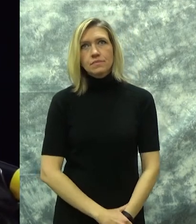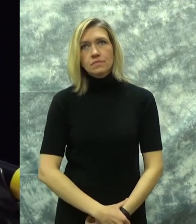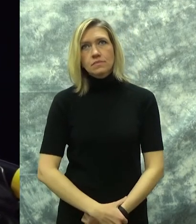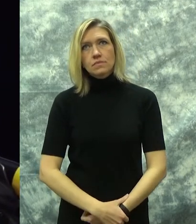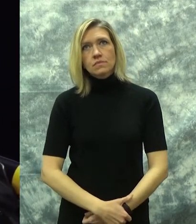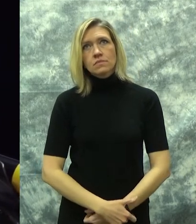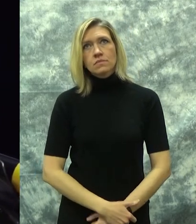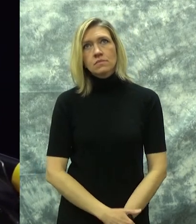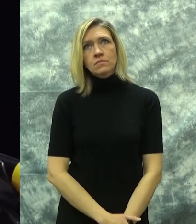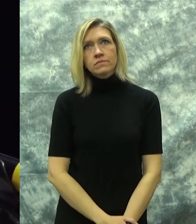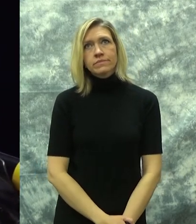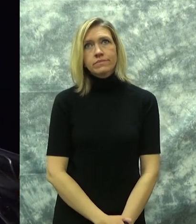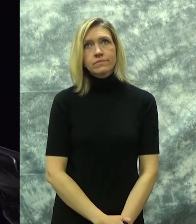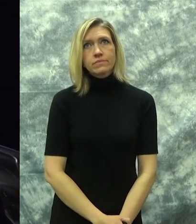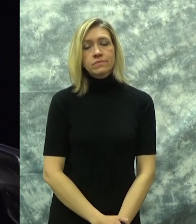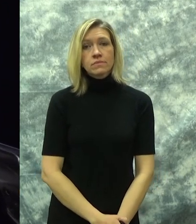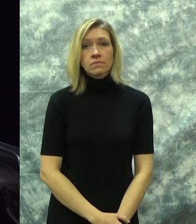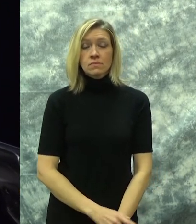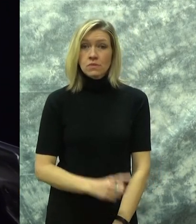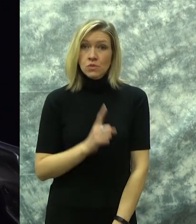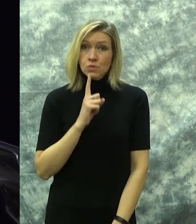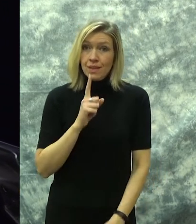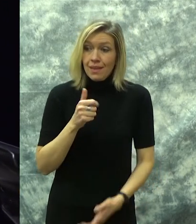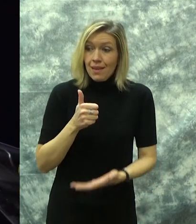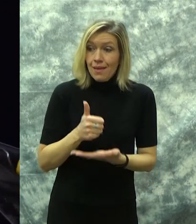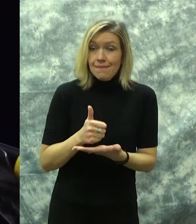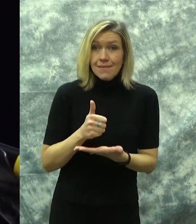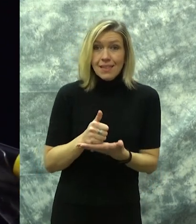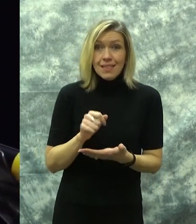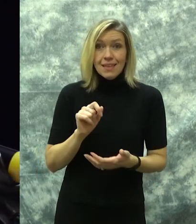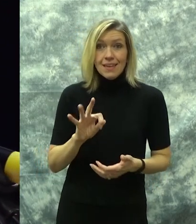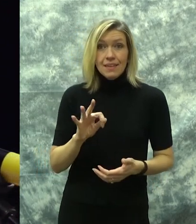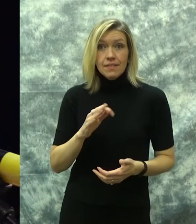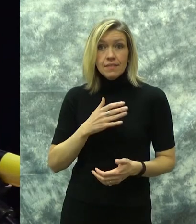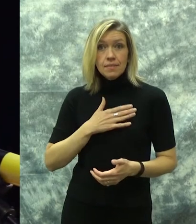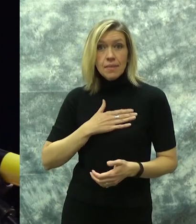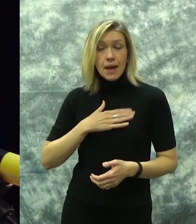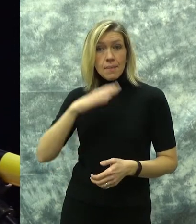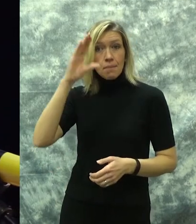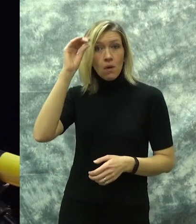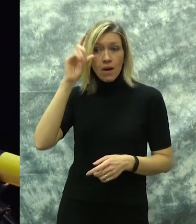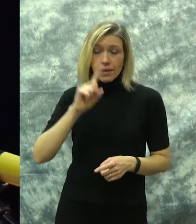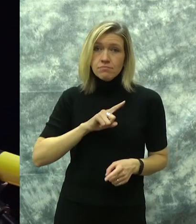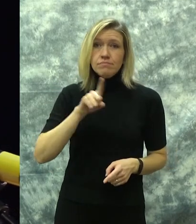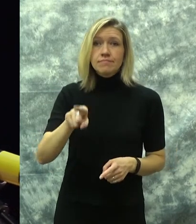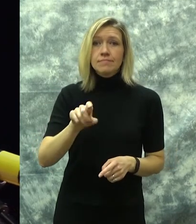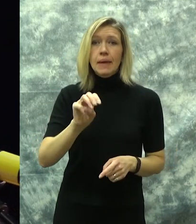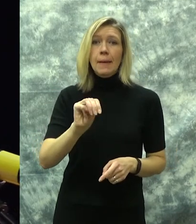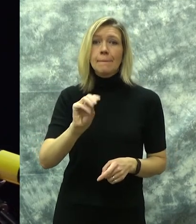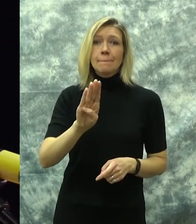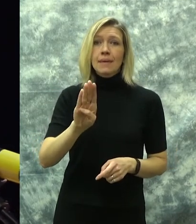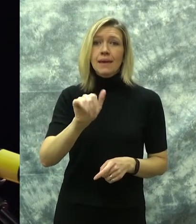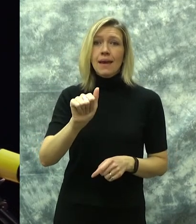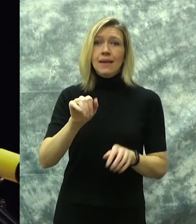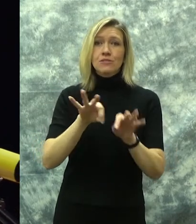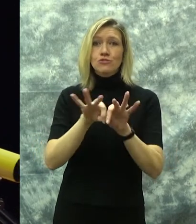Sure would help if our boy went and got an MBA and